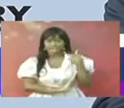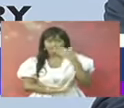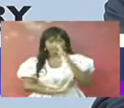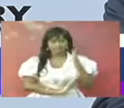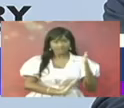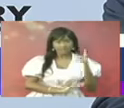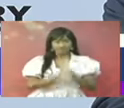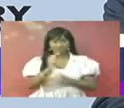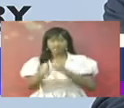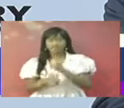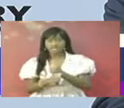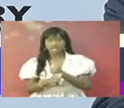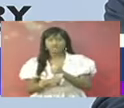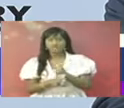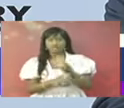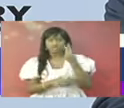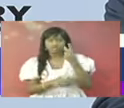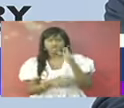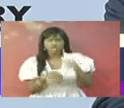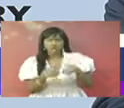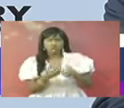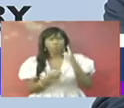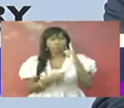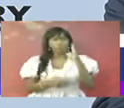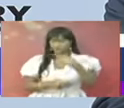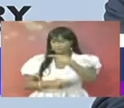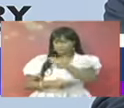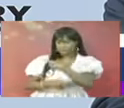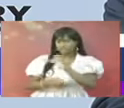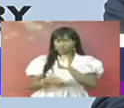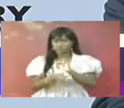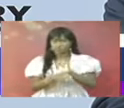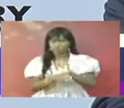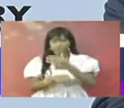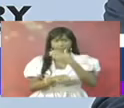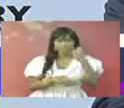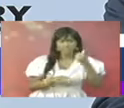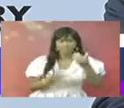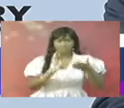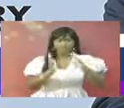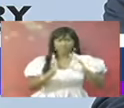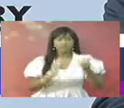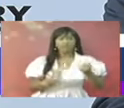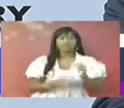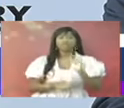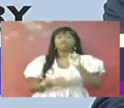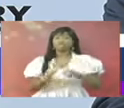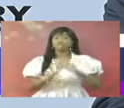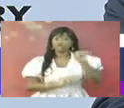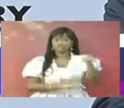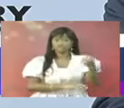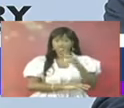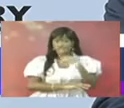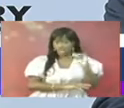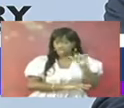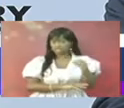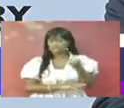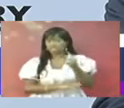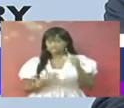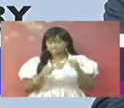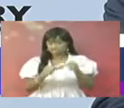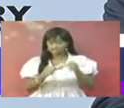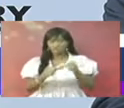real-world setting what is the efficacy of one vaccine opposed to the next. Johnson & Johnson continues to be a very good vaccine, and more